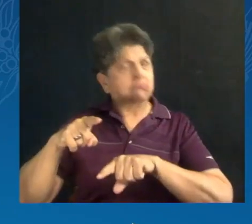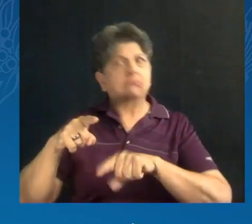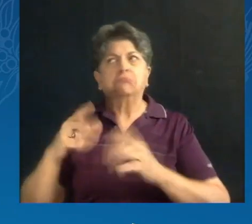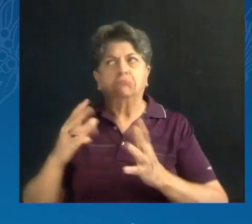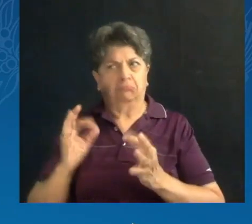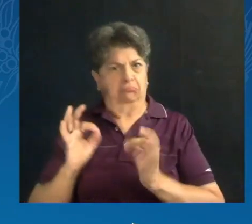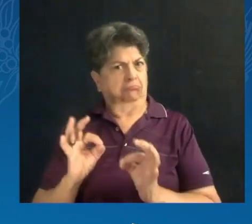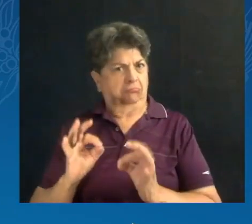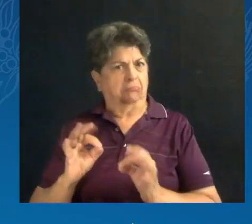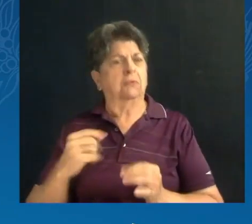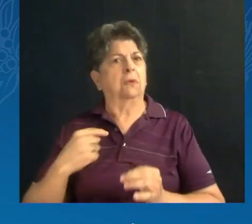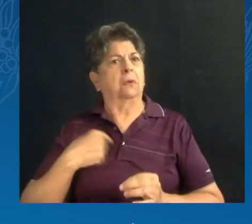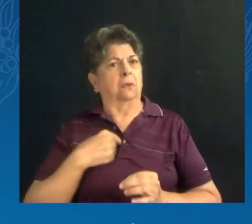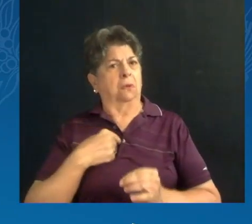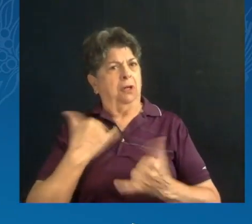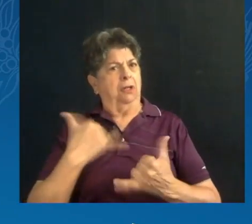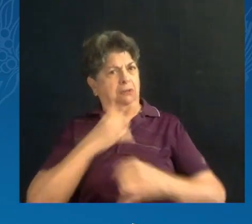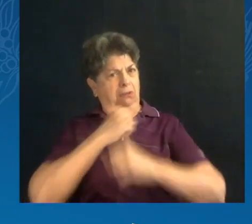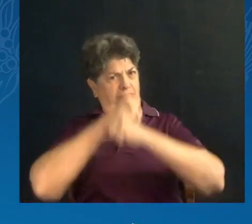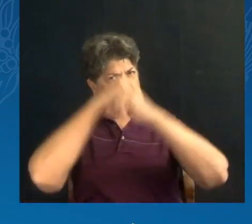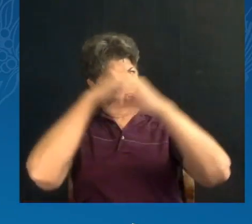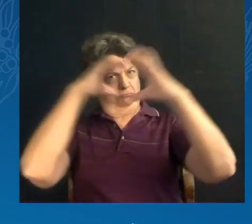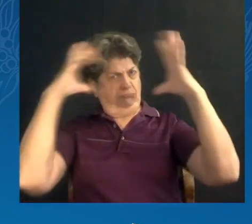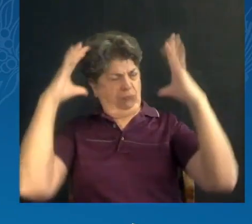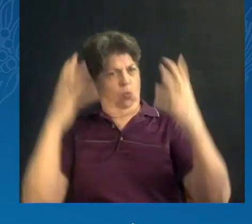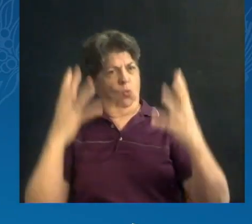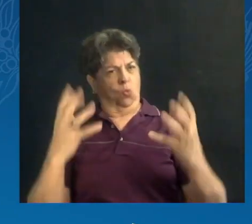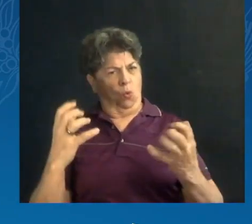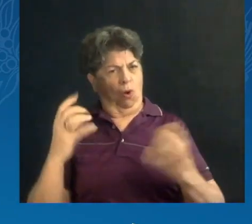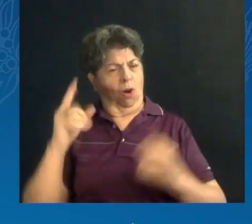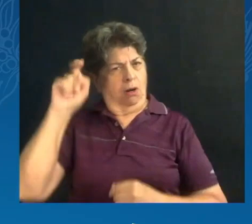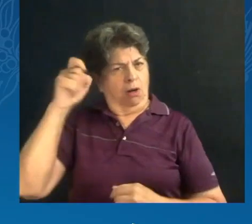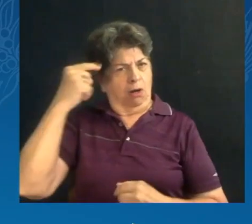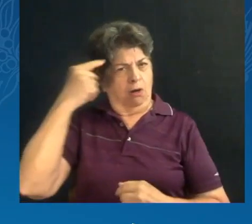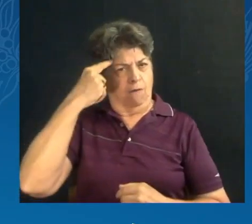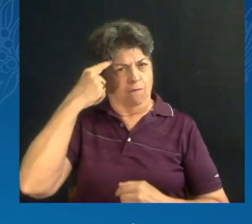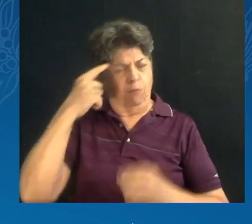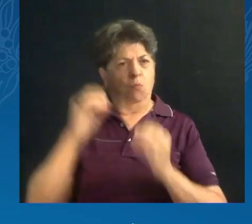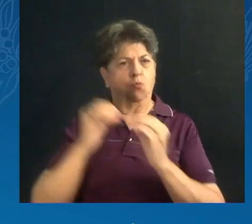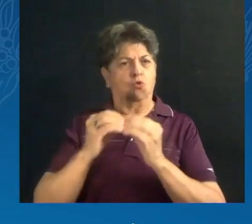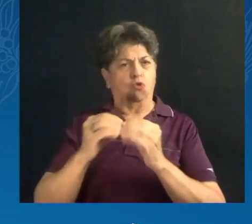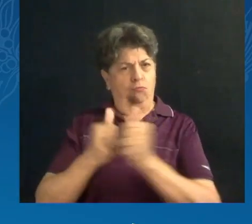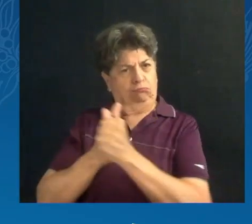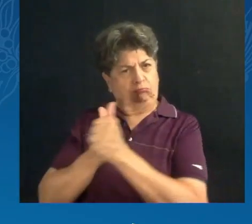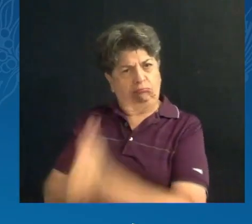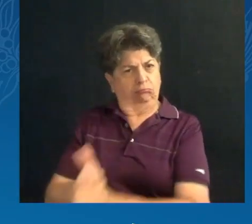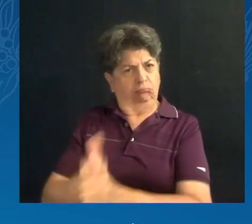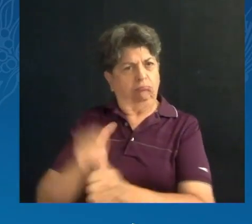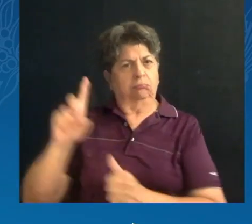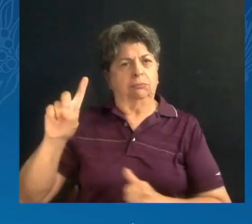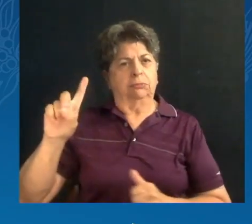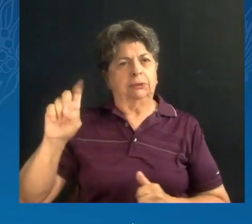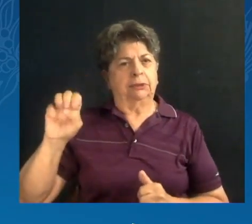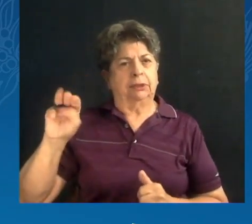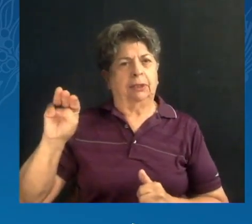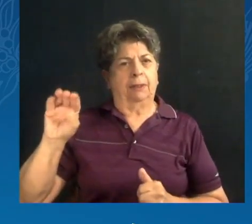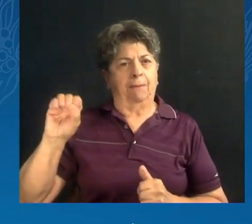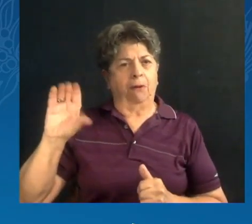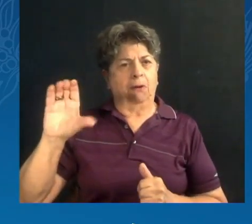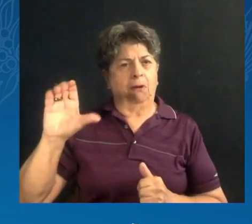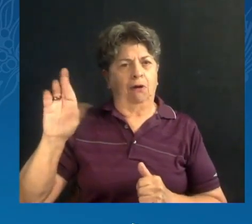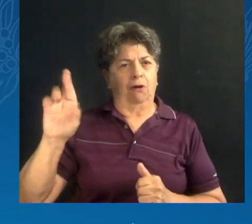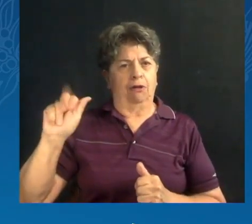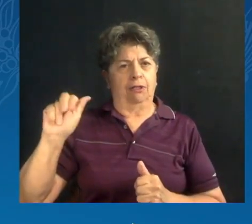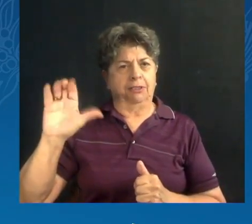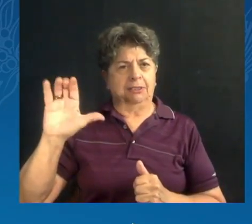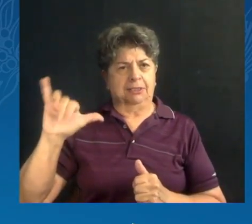and we will do everything we can to achieve our goals of Vision 2050 for next 30 years. I'm looking forward